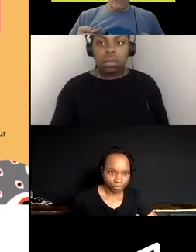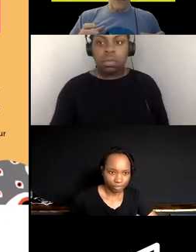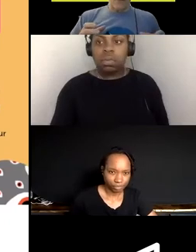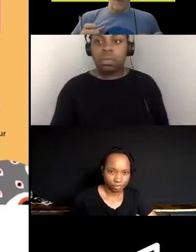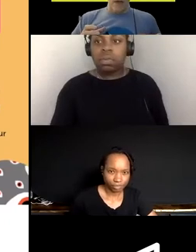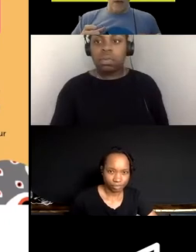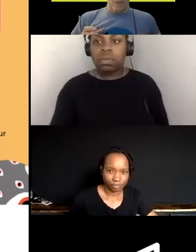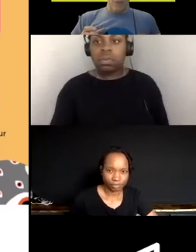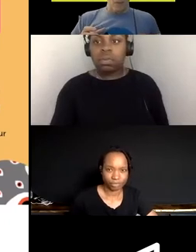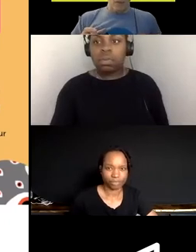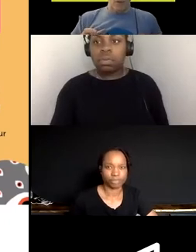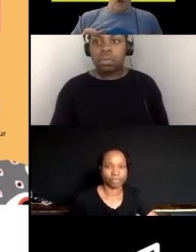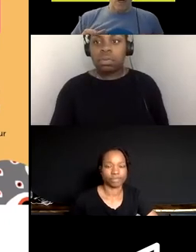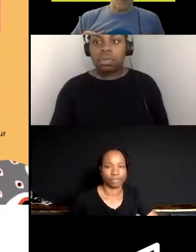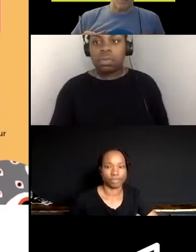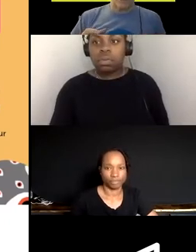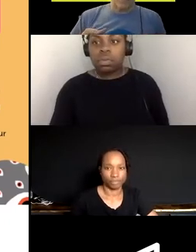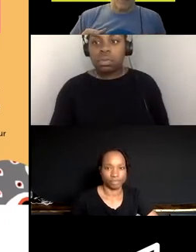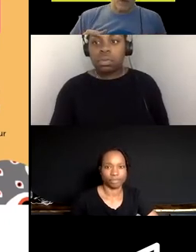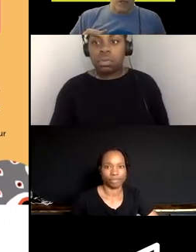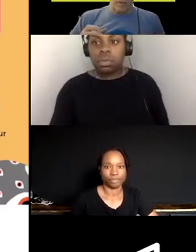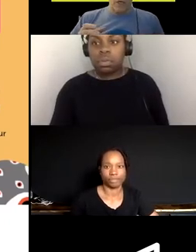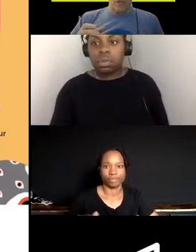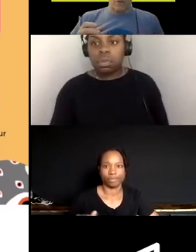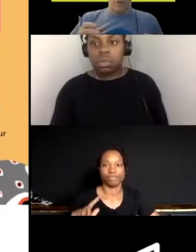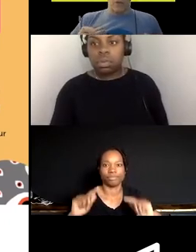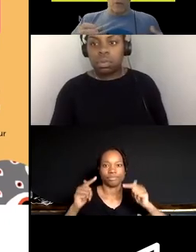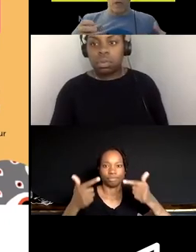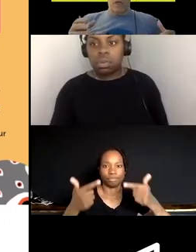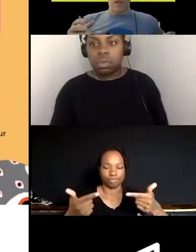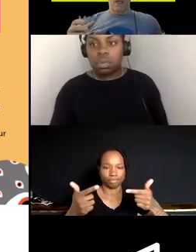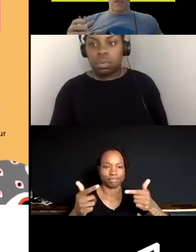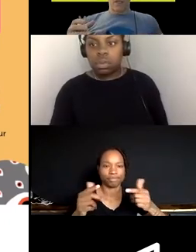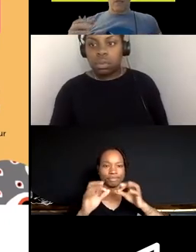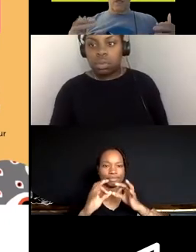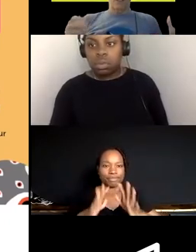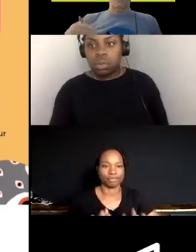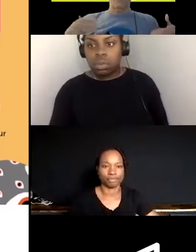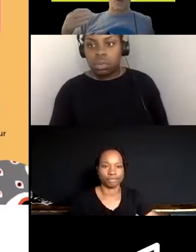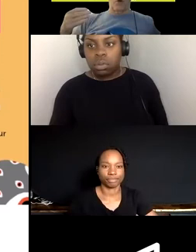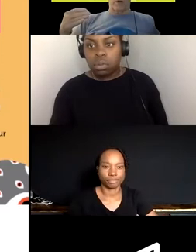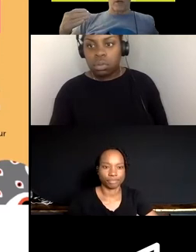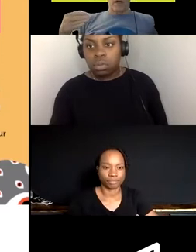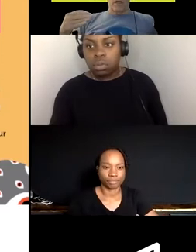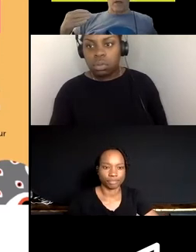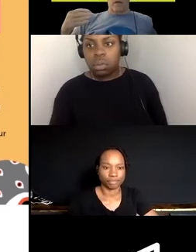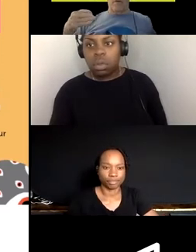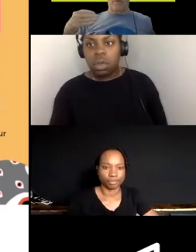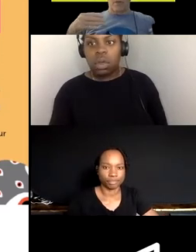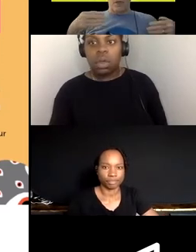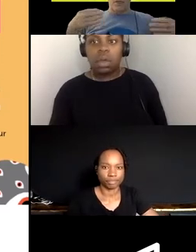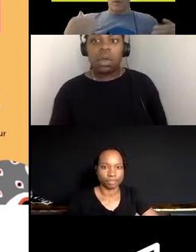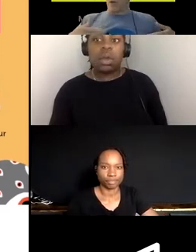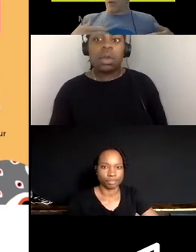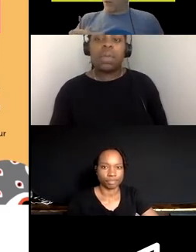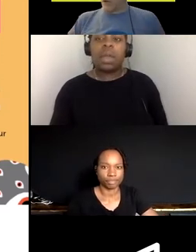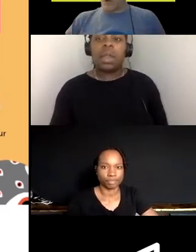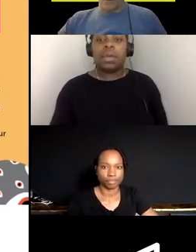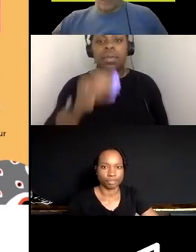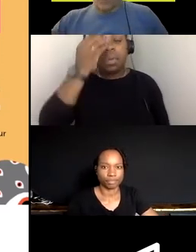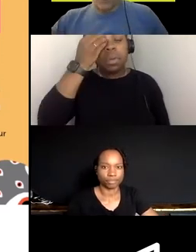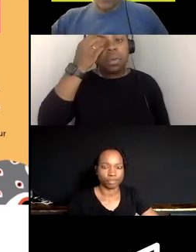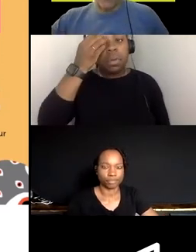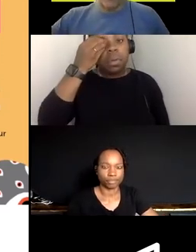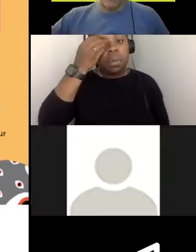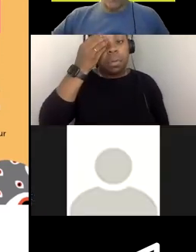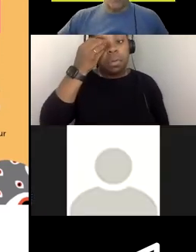we put together a map, which we call Hotspots of Electronic Monitoring, which has been years of work, years of doing interviews